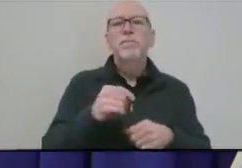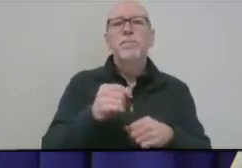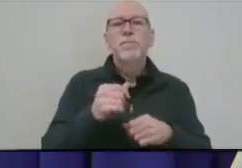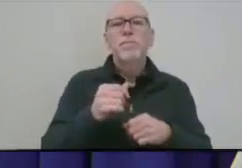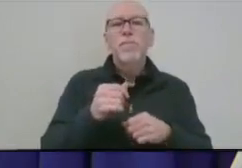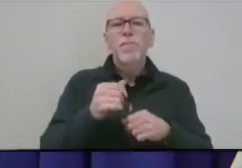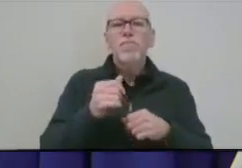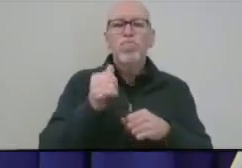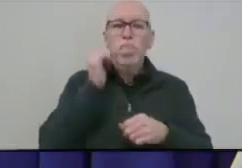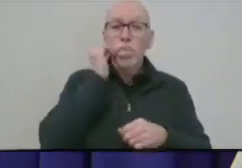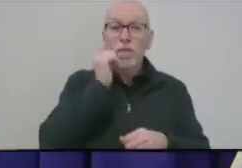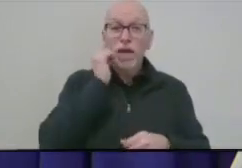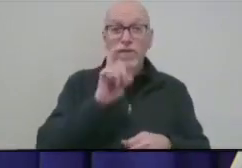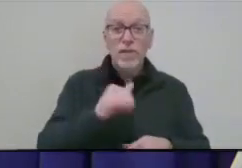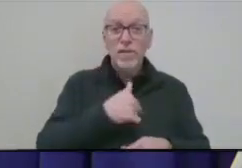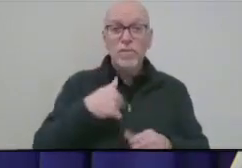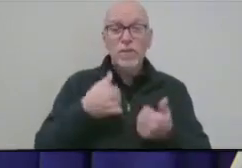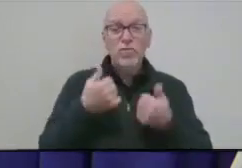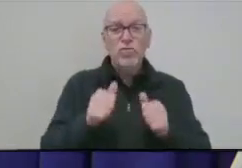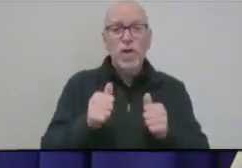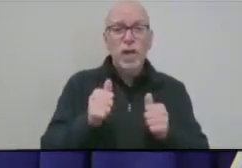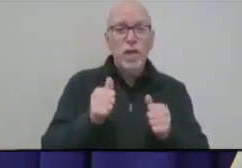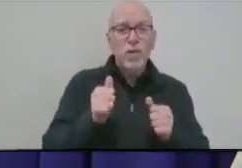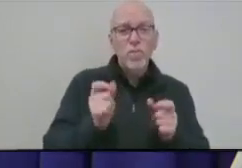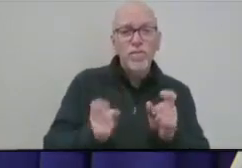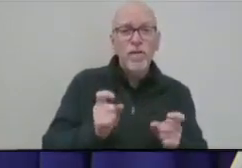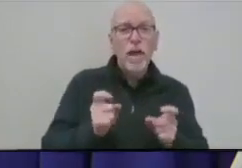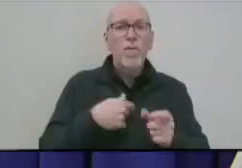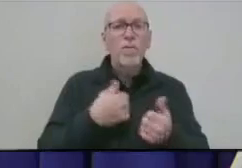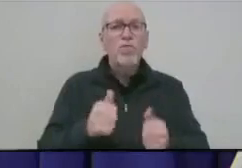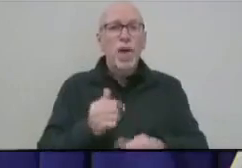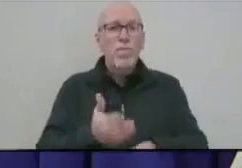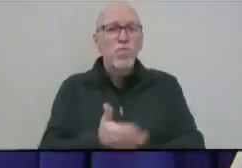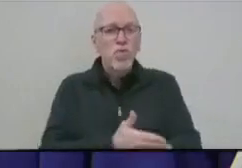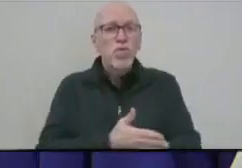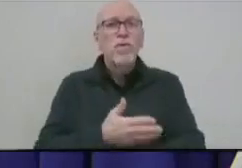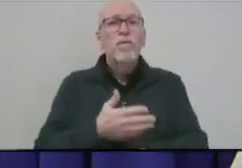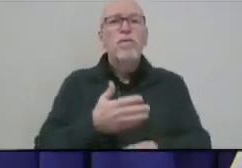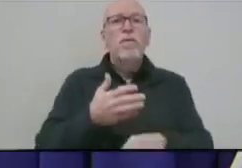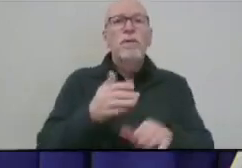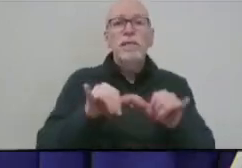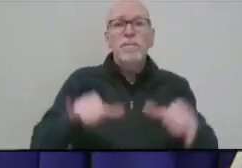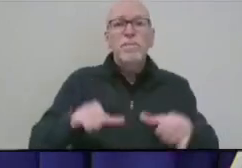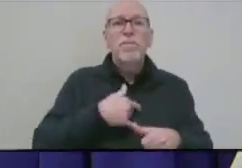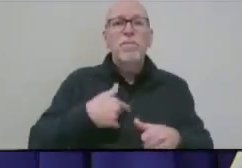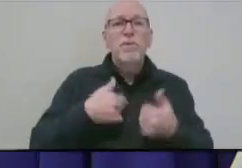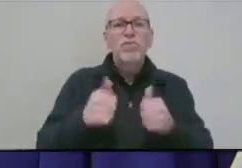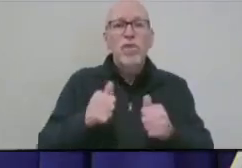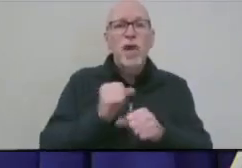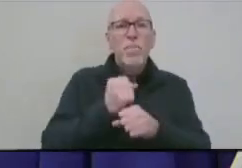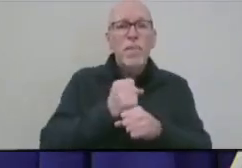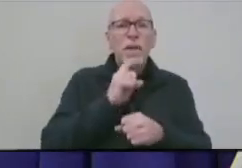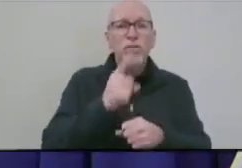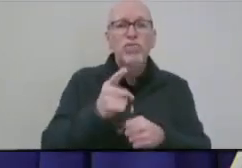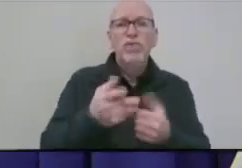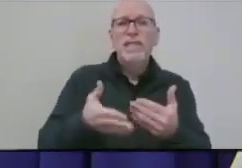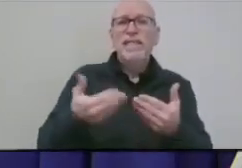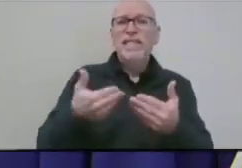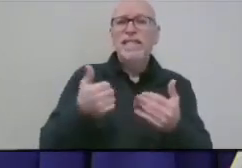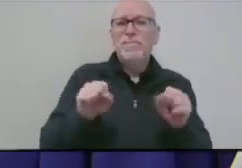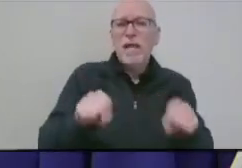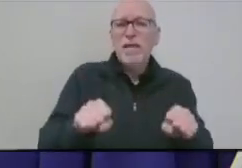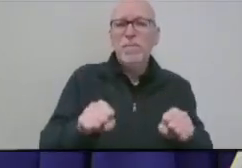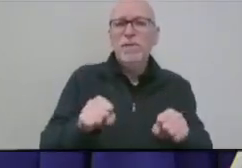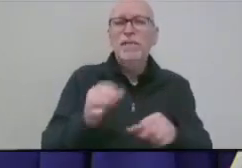Every day we try to refine and we try to improve on the system. We try to make sure it's easy as possible to get